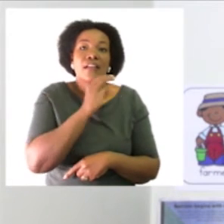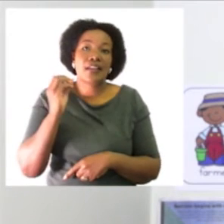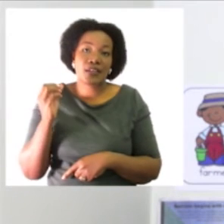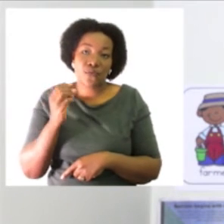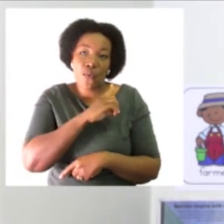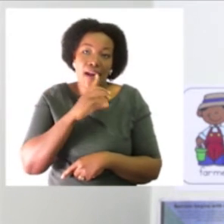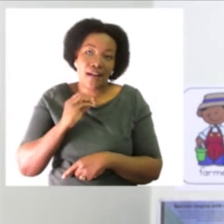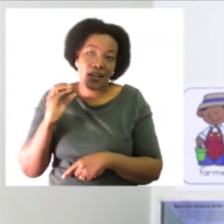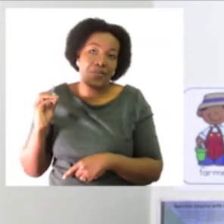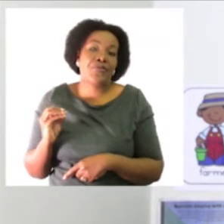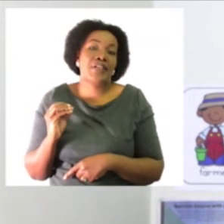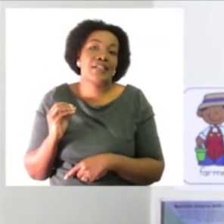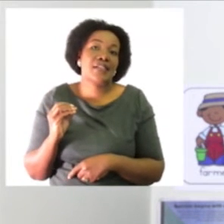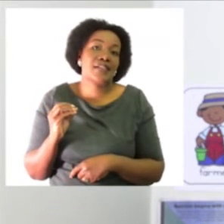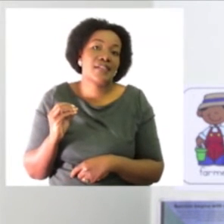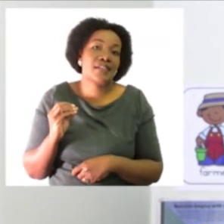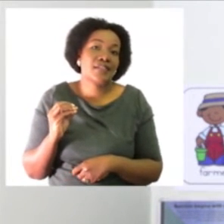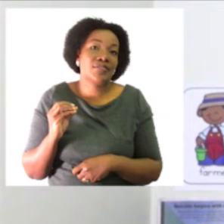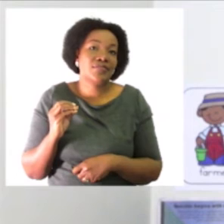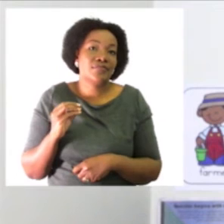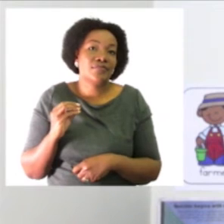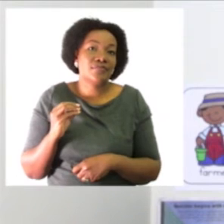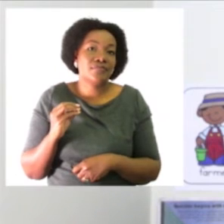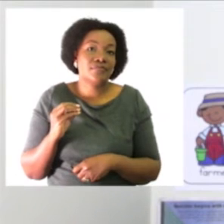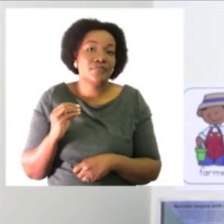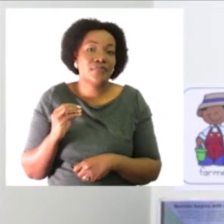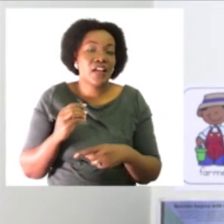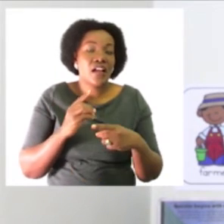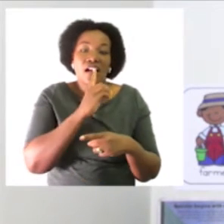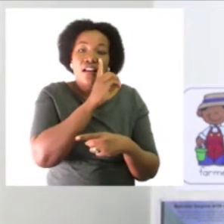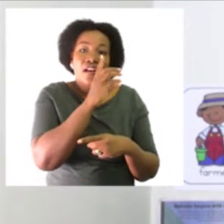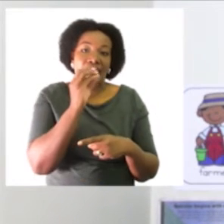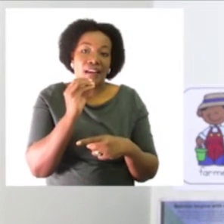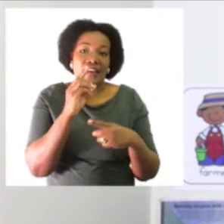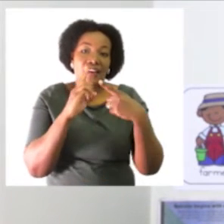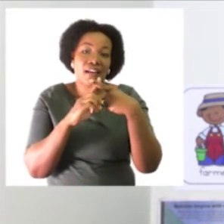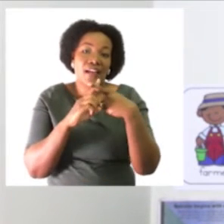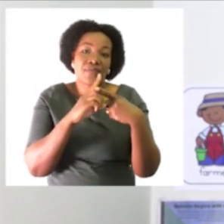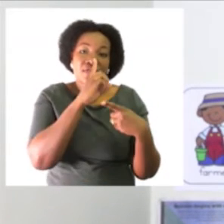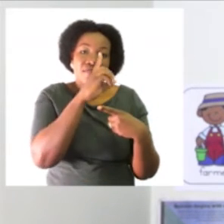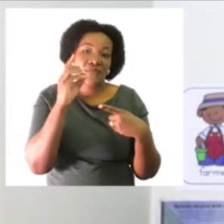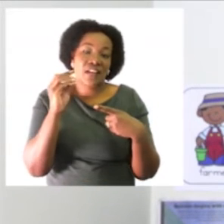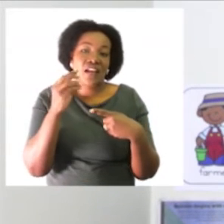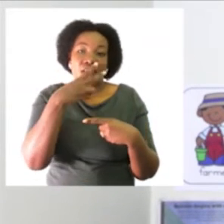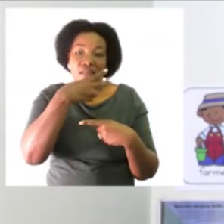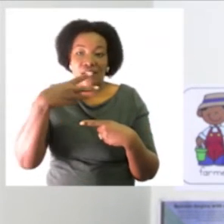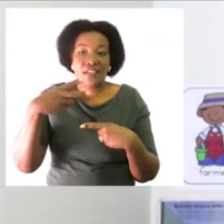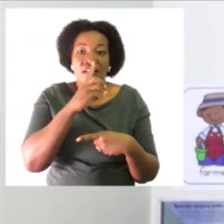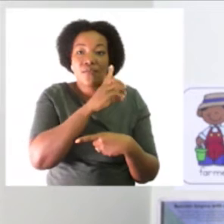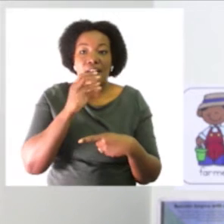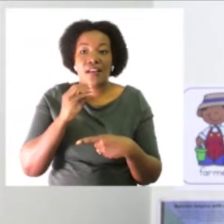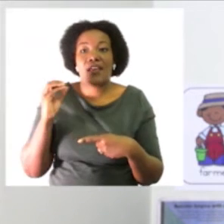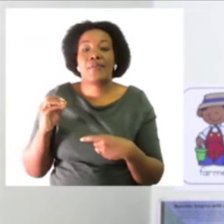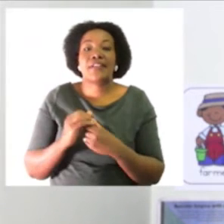90, 100. So 10 times a 10 equals to 100. We can